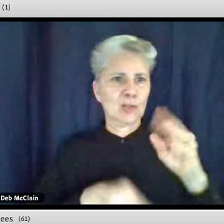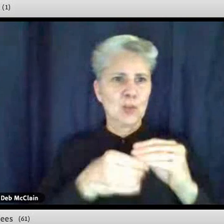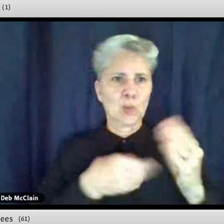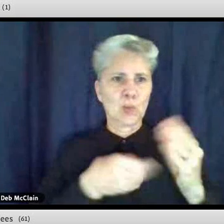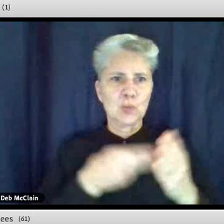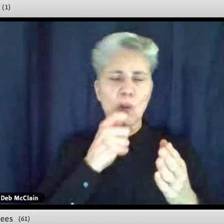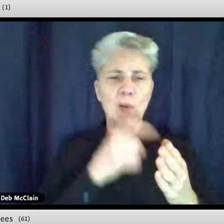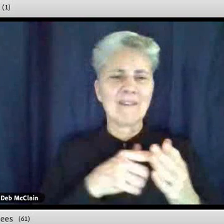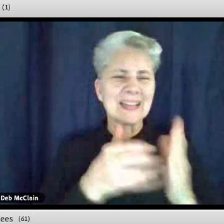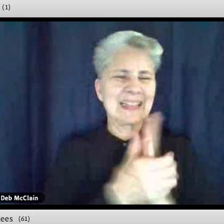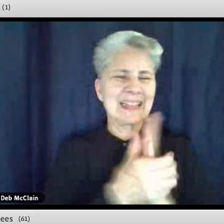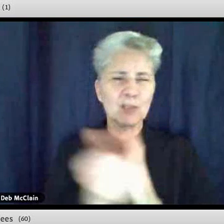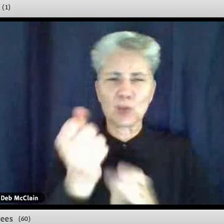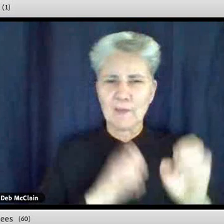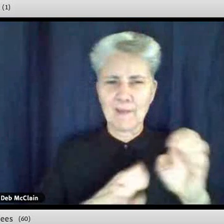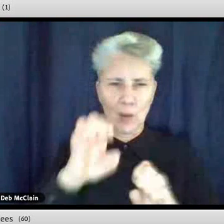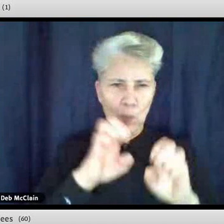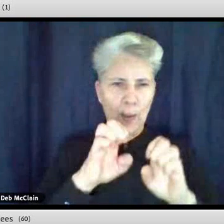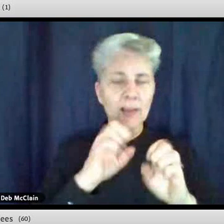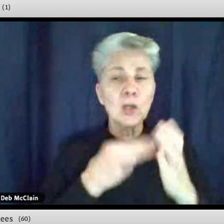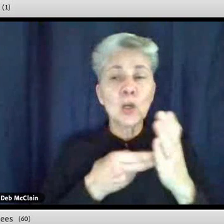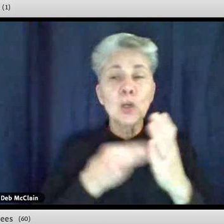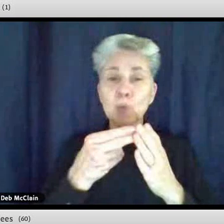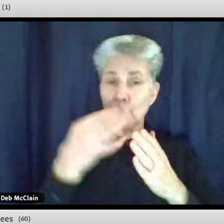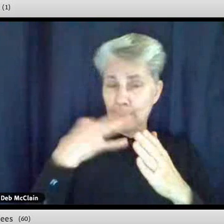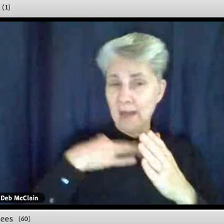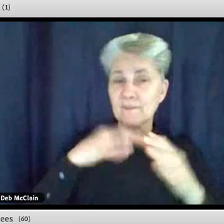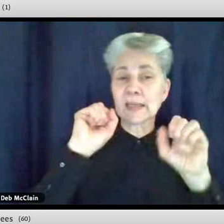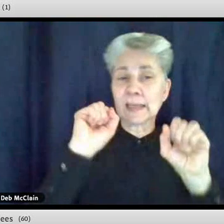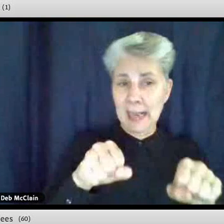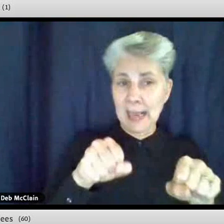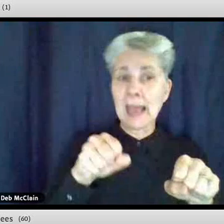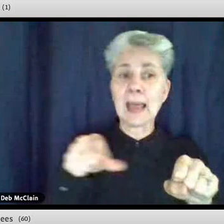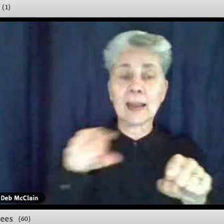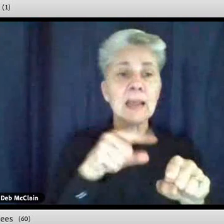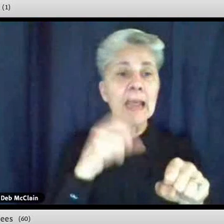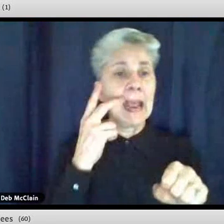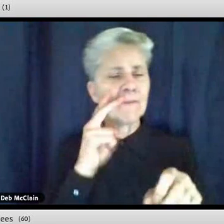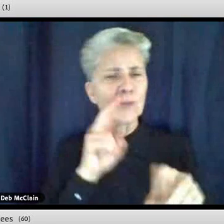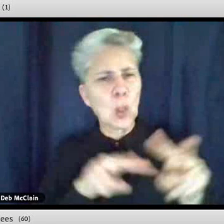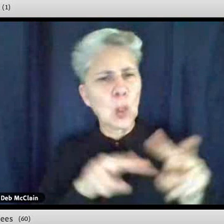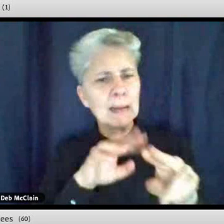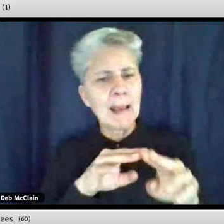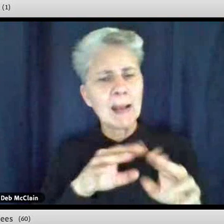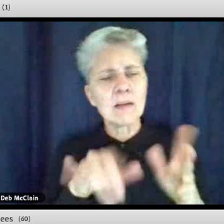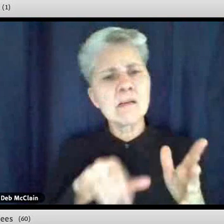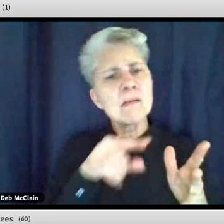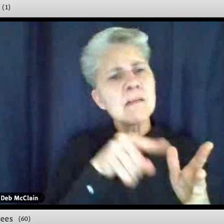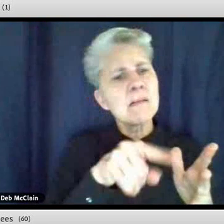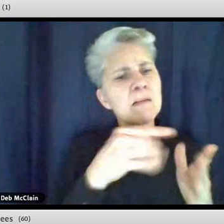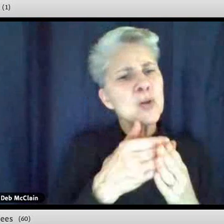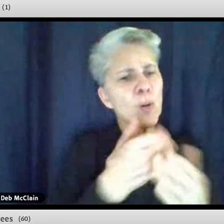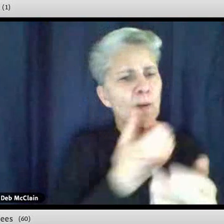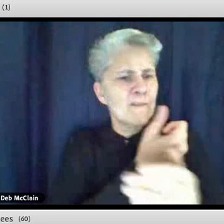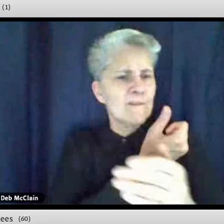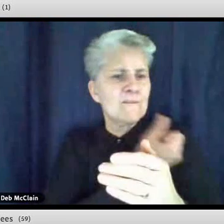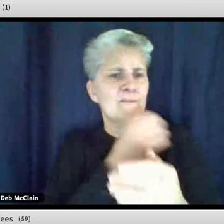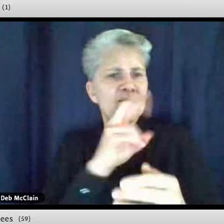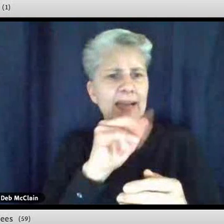sick, it's going to hurt you. So you're not looking at the total truth. You don't have those skills to evaluate, and the truth can benefit